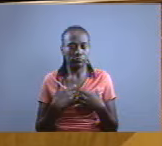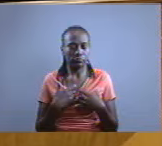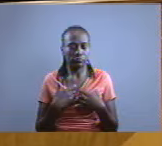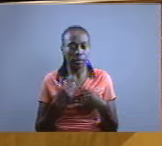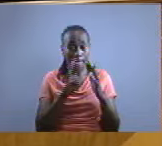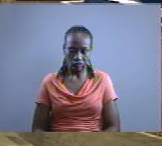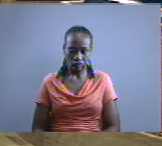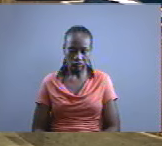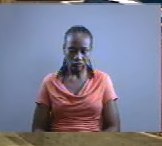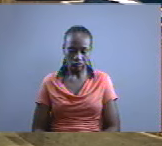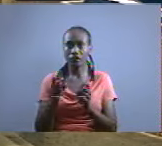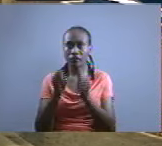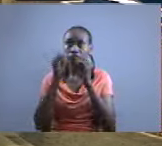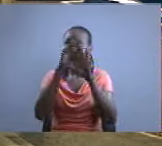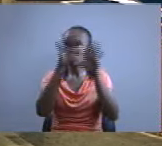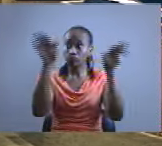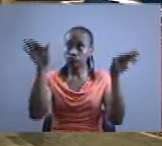puo.